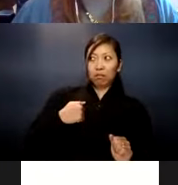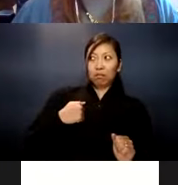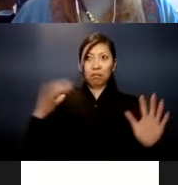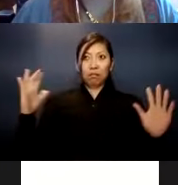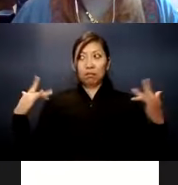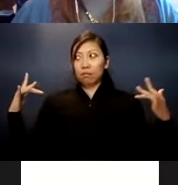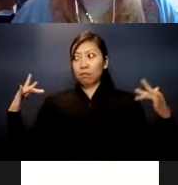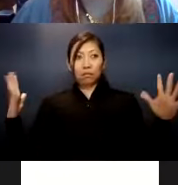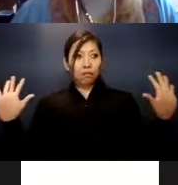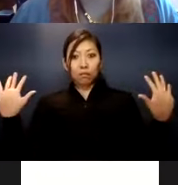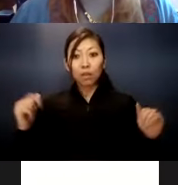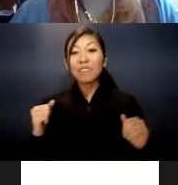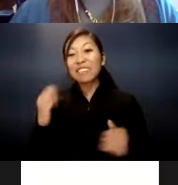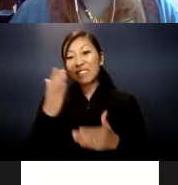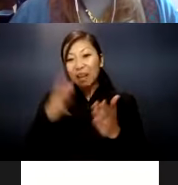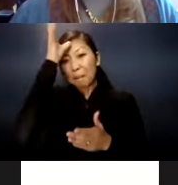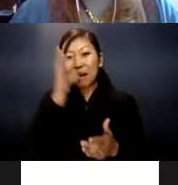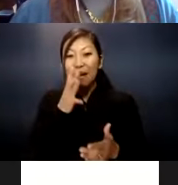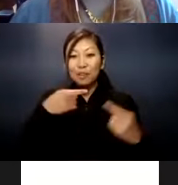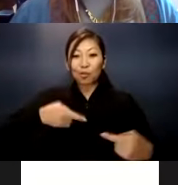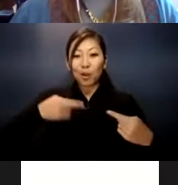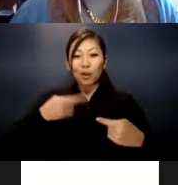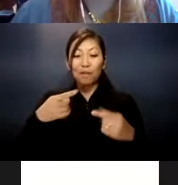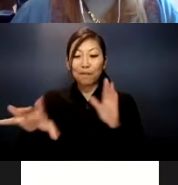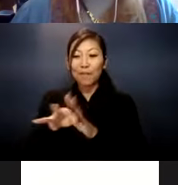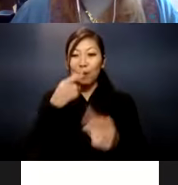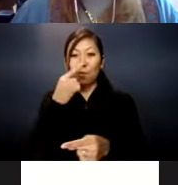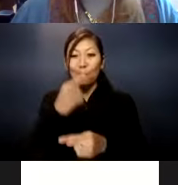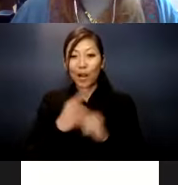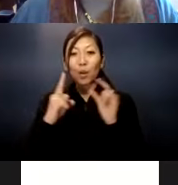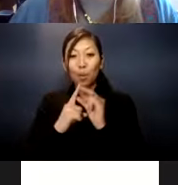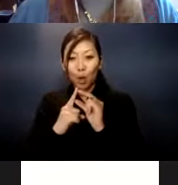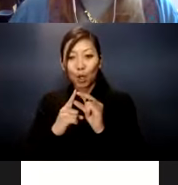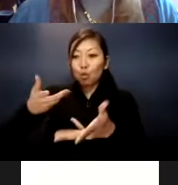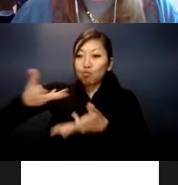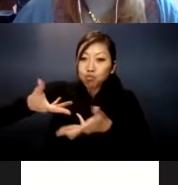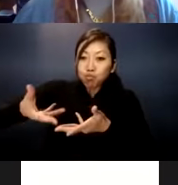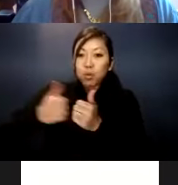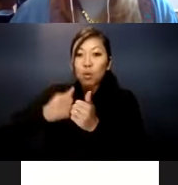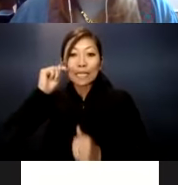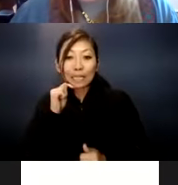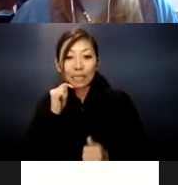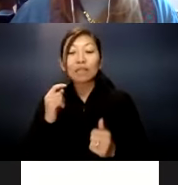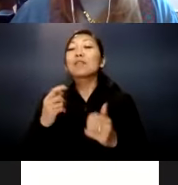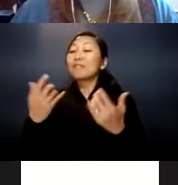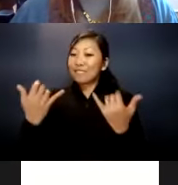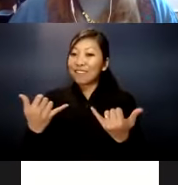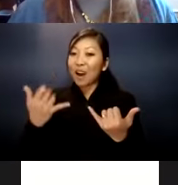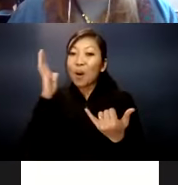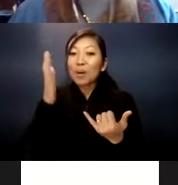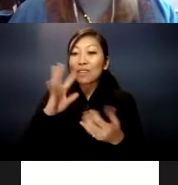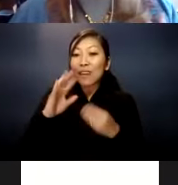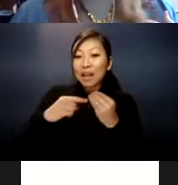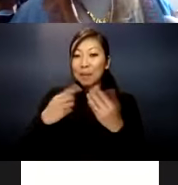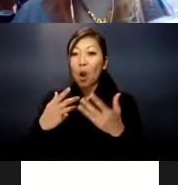young people. They get really accusatory, and we're going to talk about how we can avoid that with the young